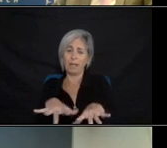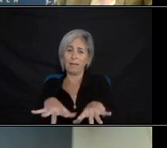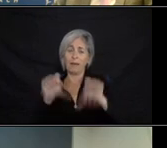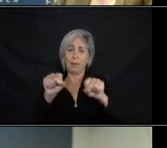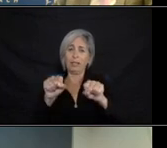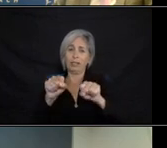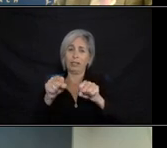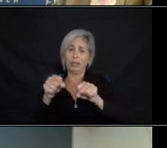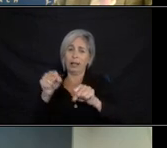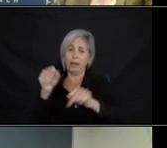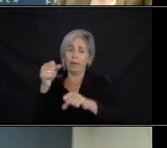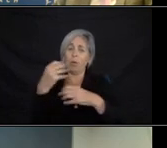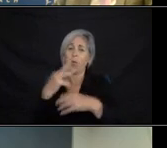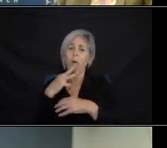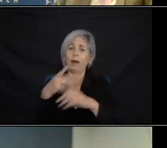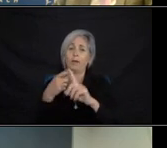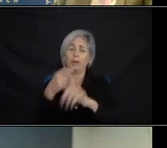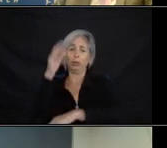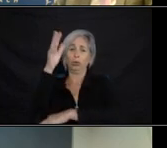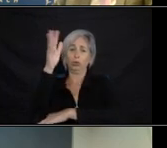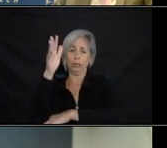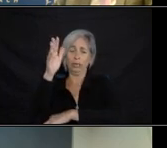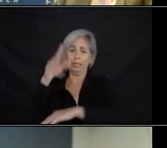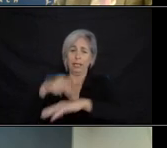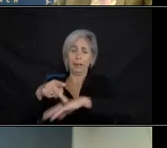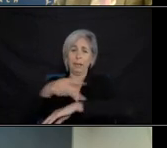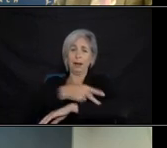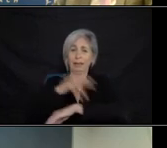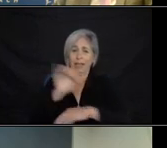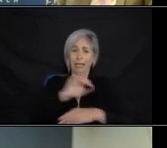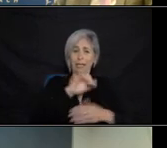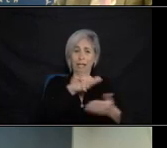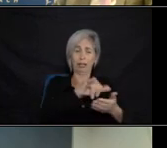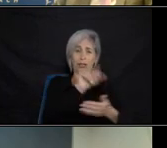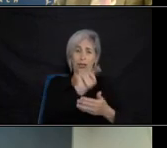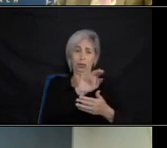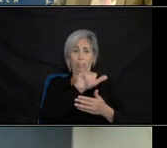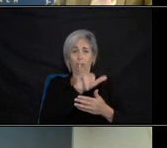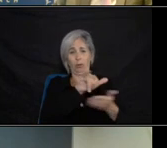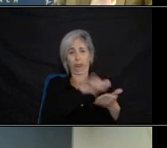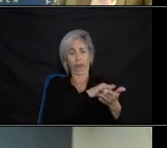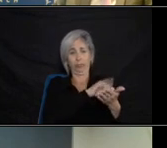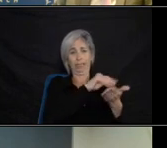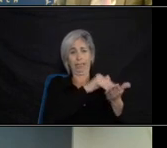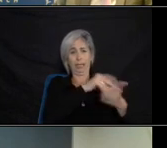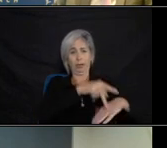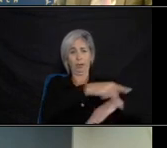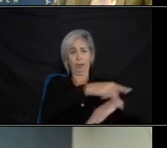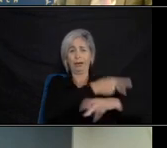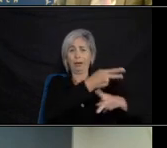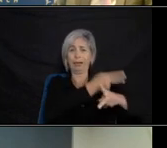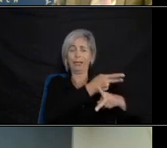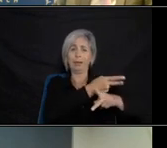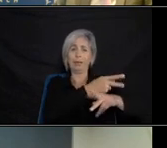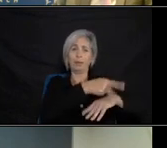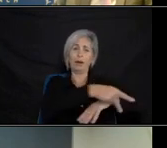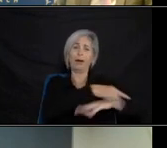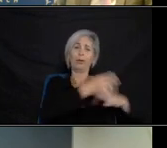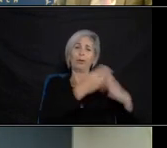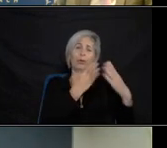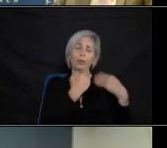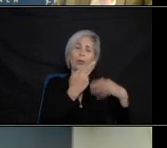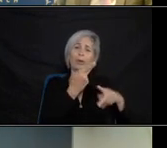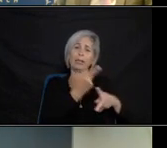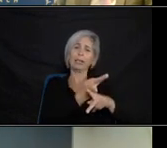from trees and lakes in urban parks, like New York Central Park, not only helps keep our cities cool, but also helps the whole